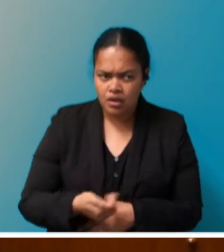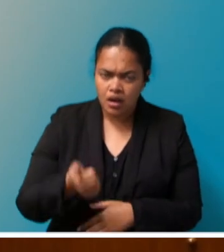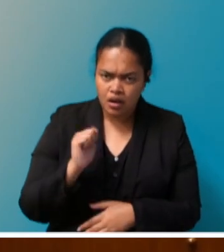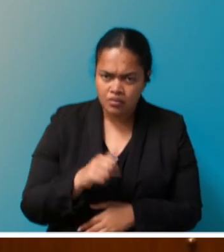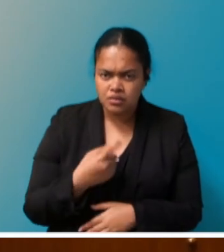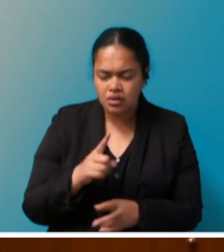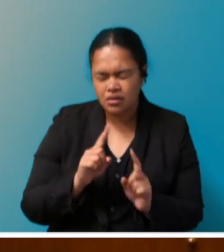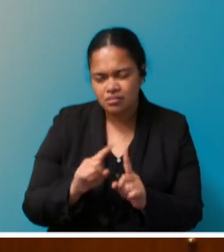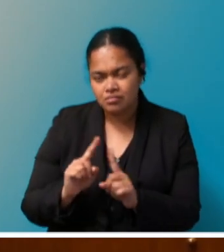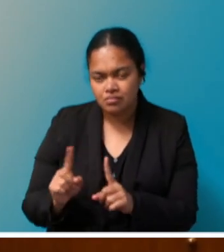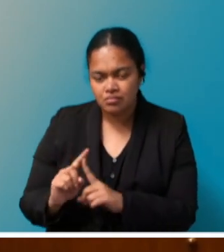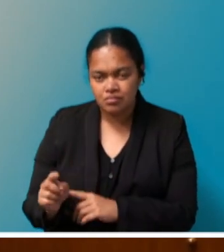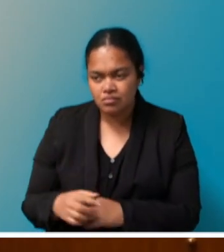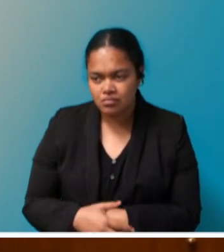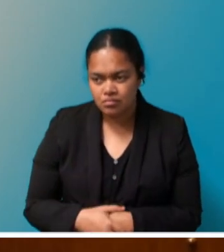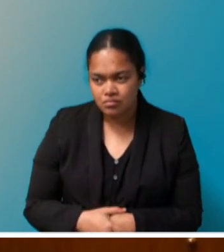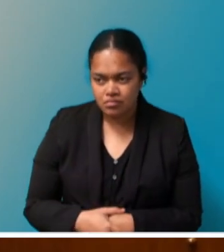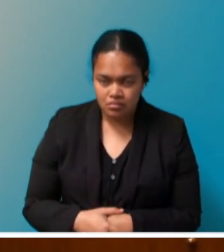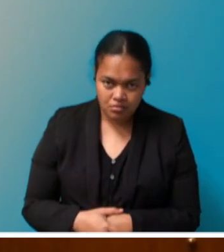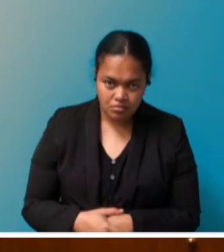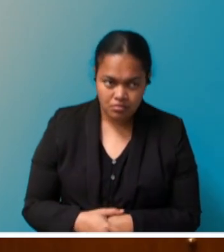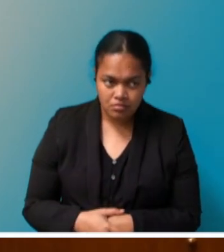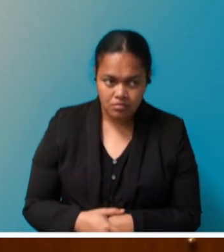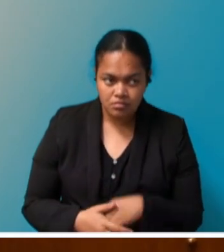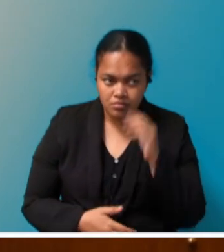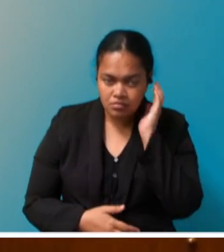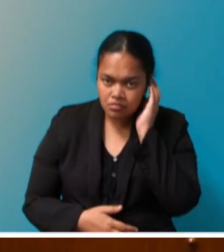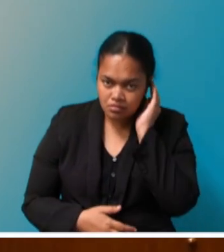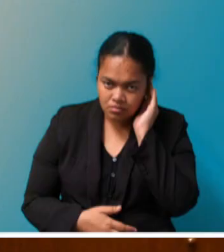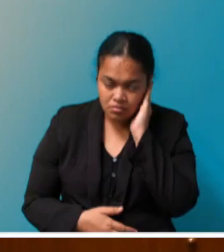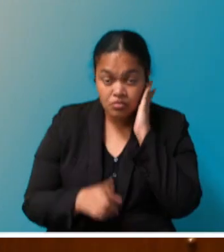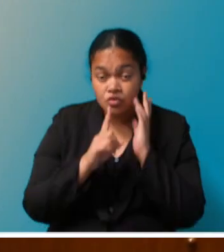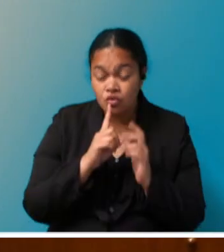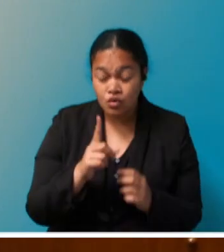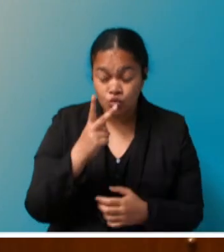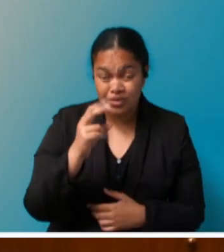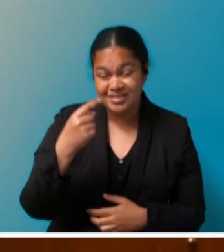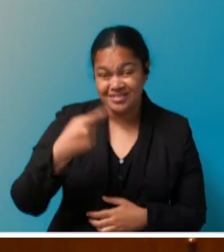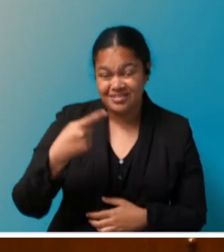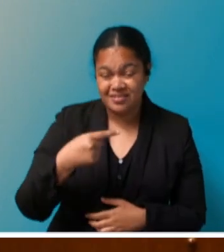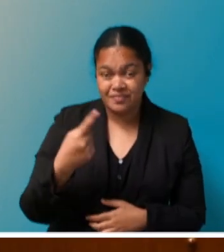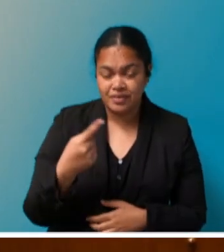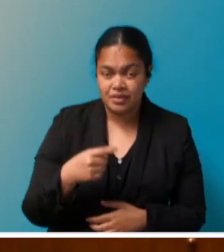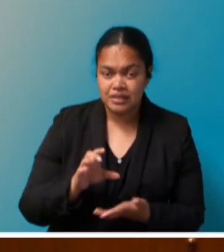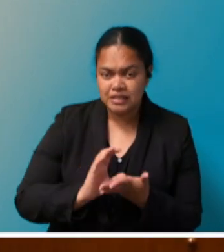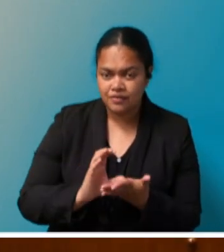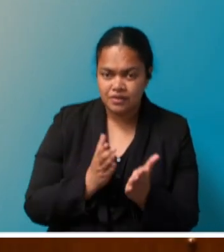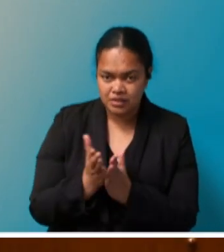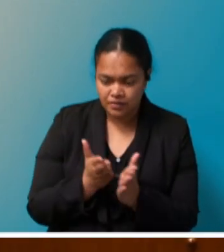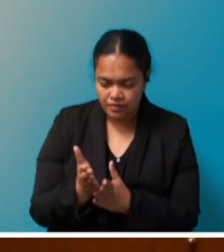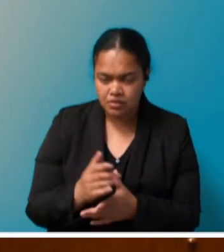conduct. Since the issuance of the orders in 2011, the civil service has